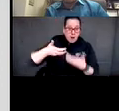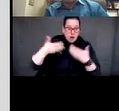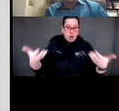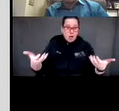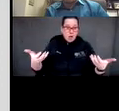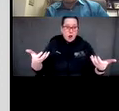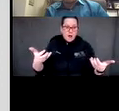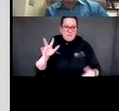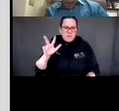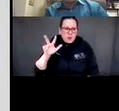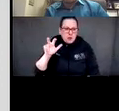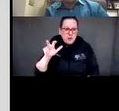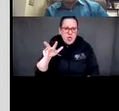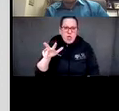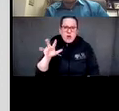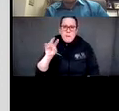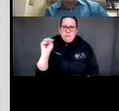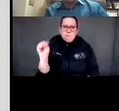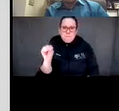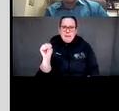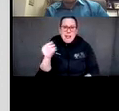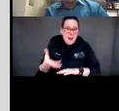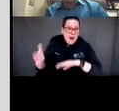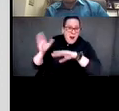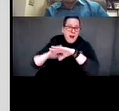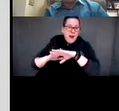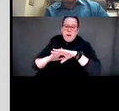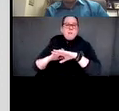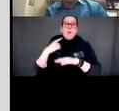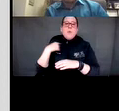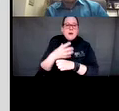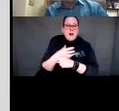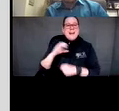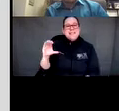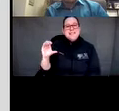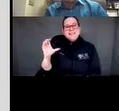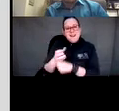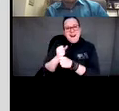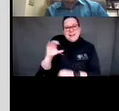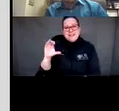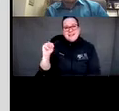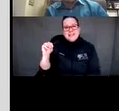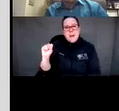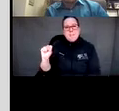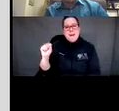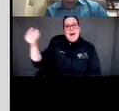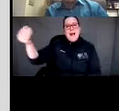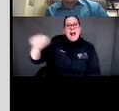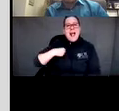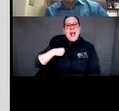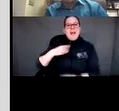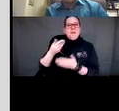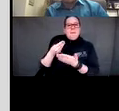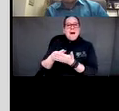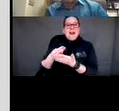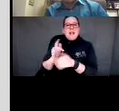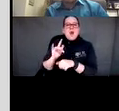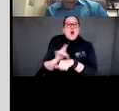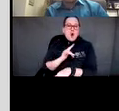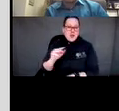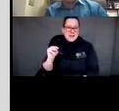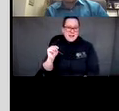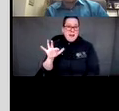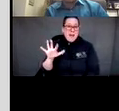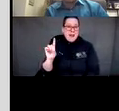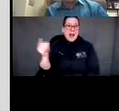about 337 million up, we did receive CMS advances, so monies on the Medicaid side of the house